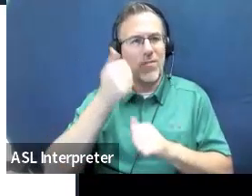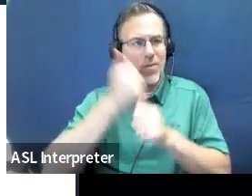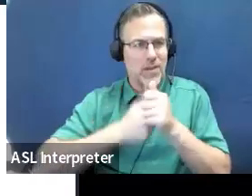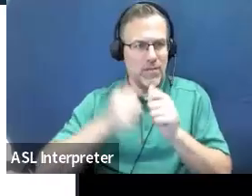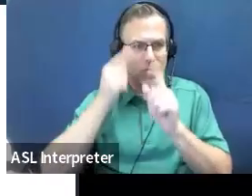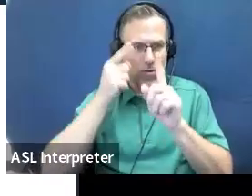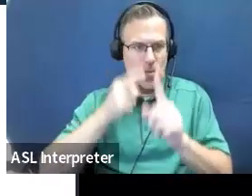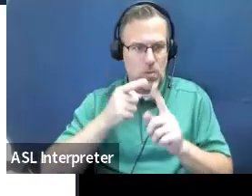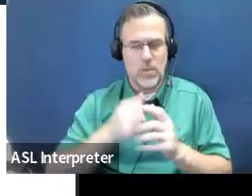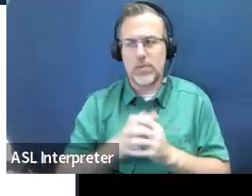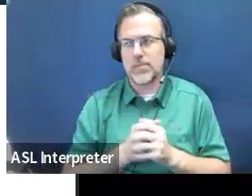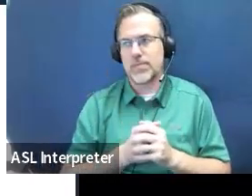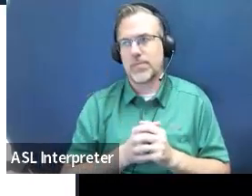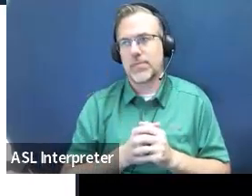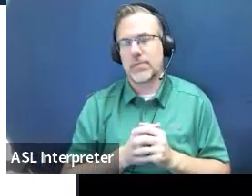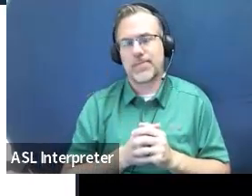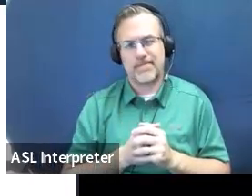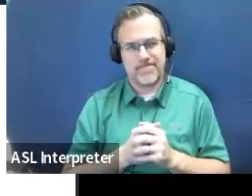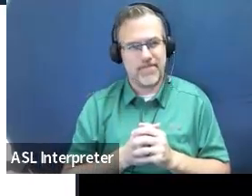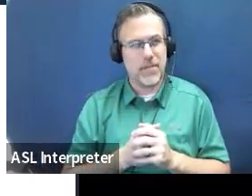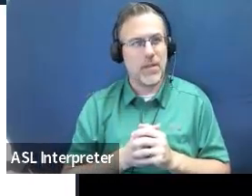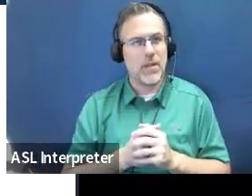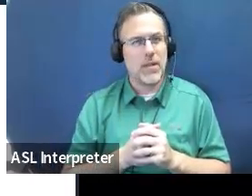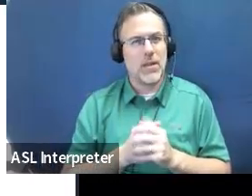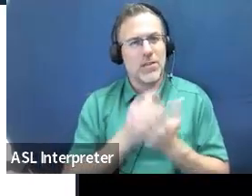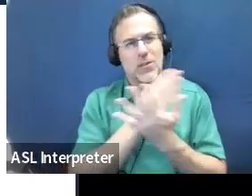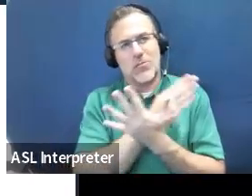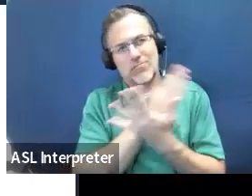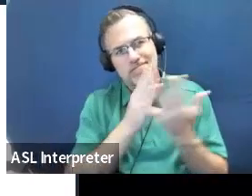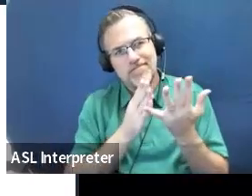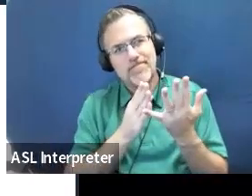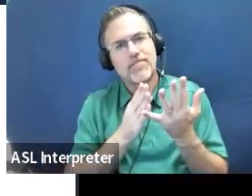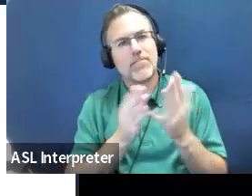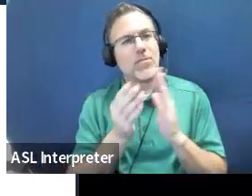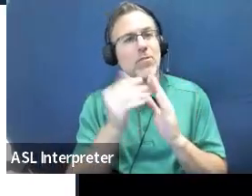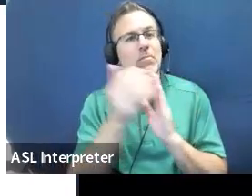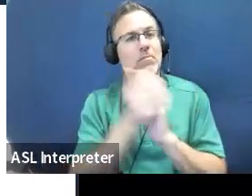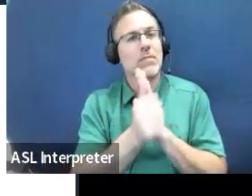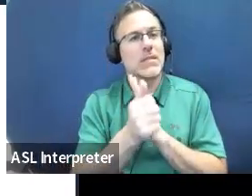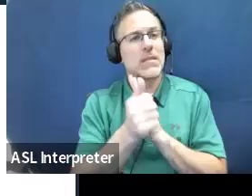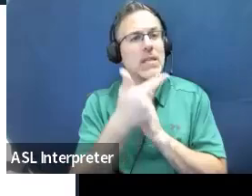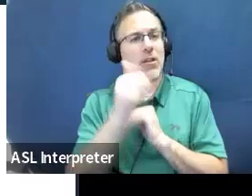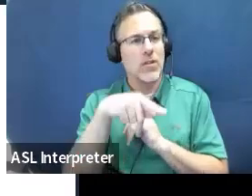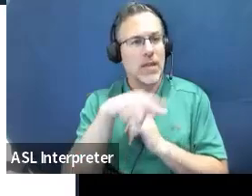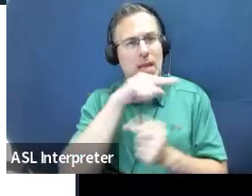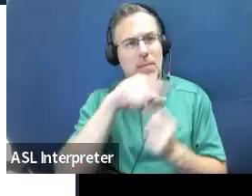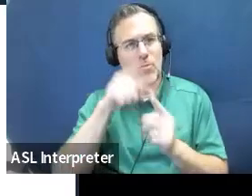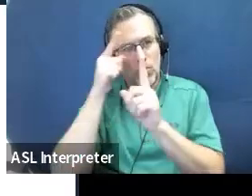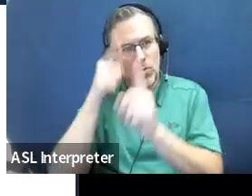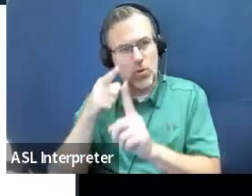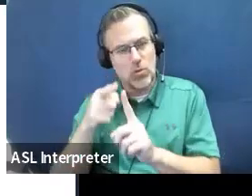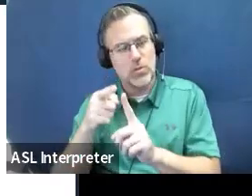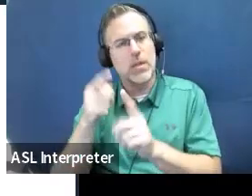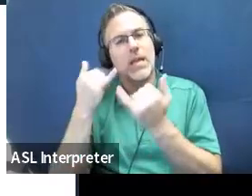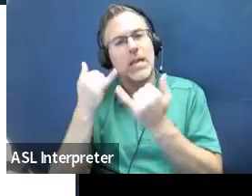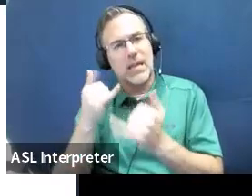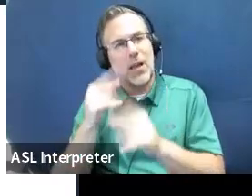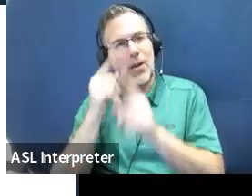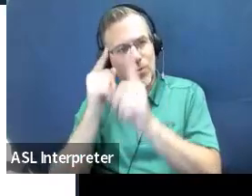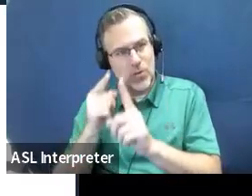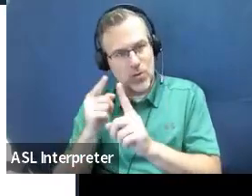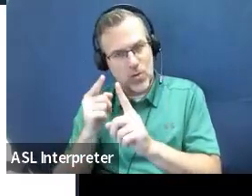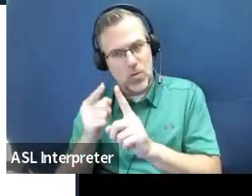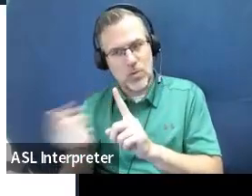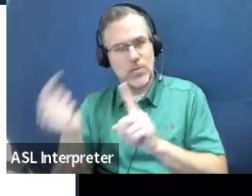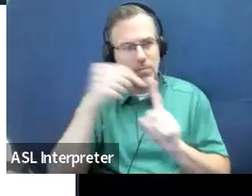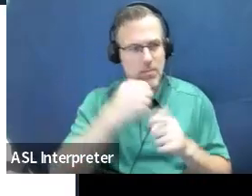goal. So we look all the way through, right? So we look from the skill gap to the goals, and now we're looking from the goals in section 5 to make